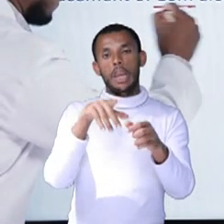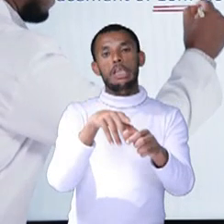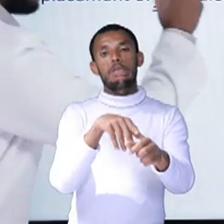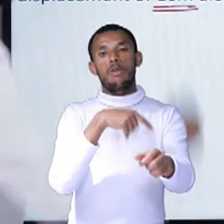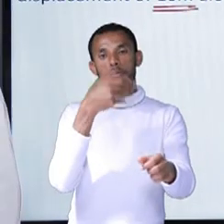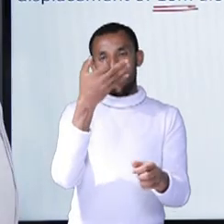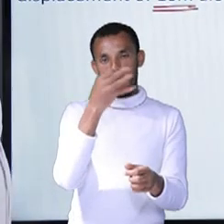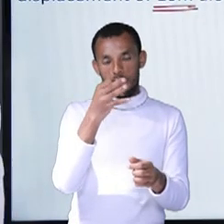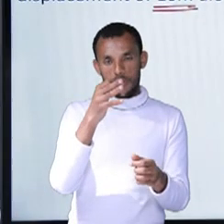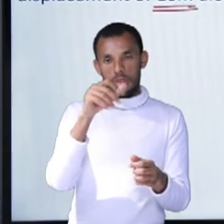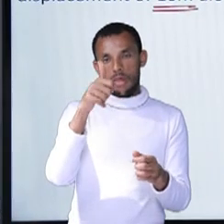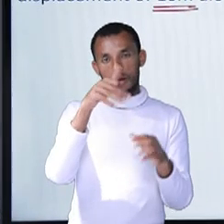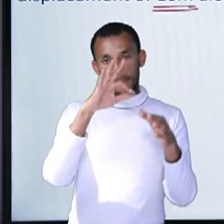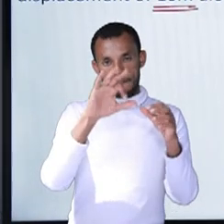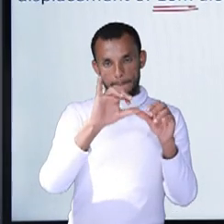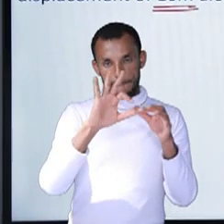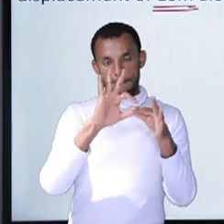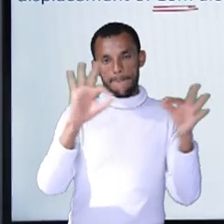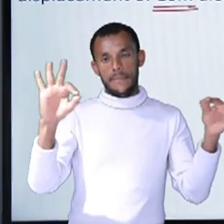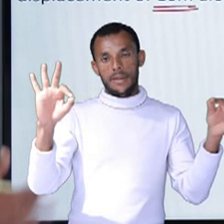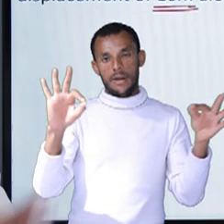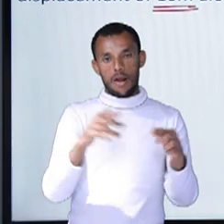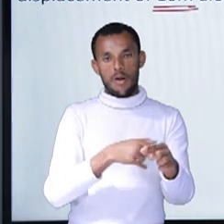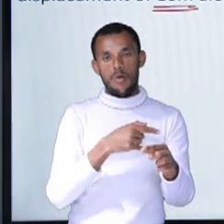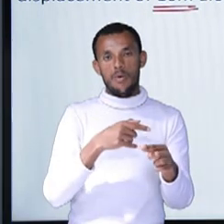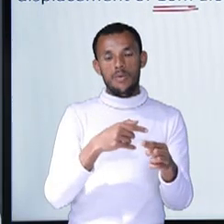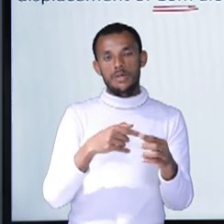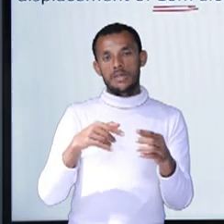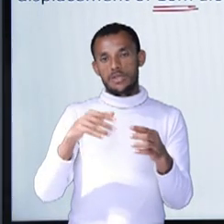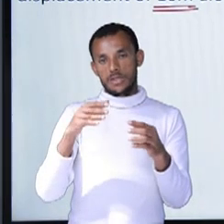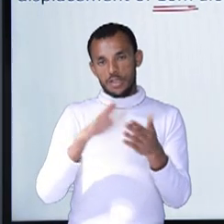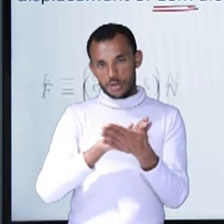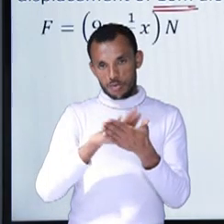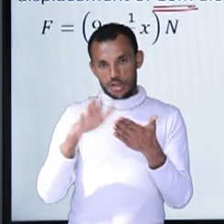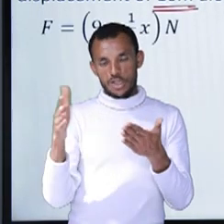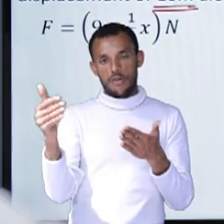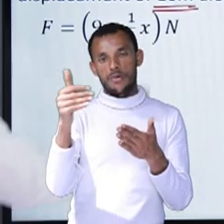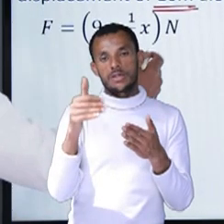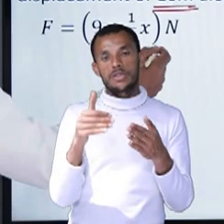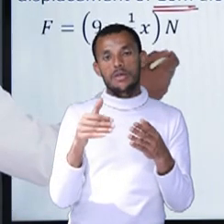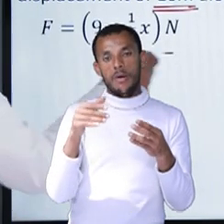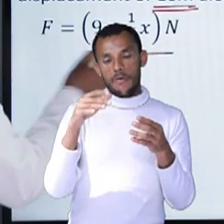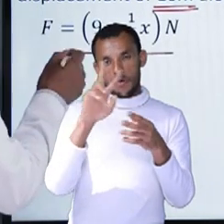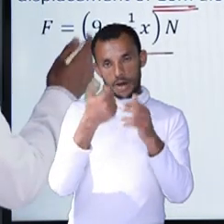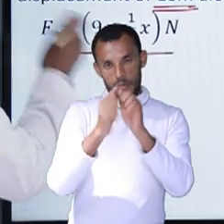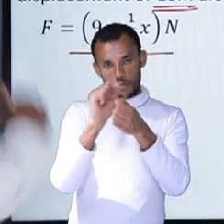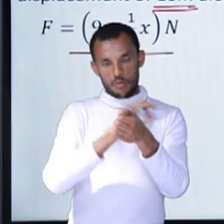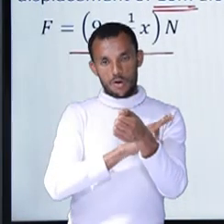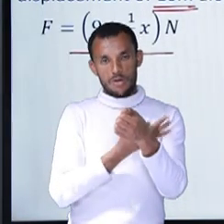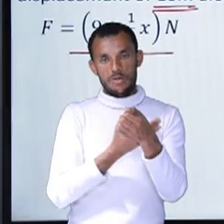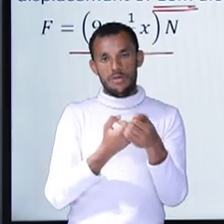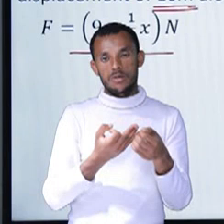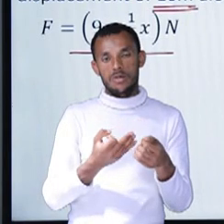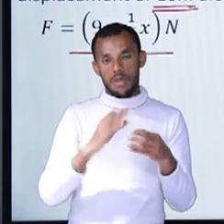of 10 meters along a smooth surface by a variable force. The variable force is